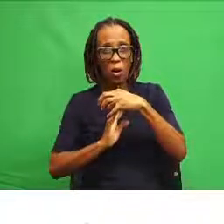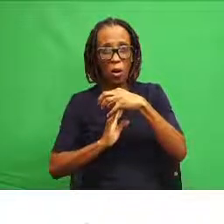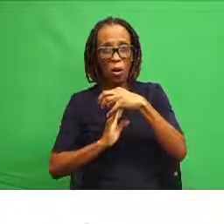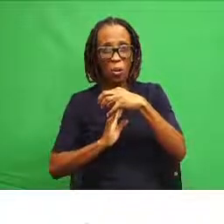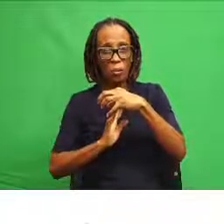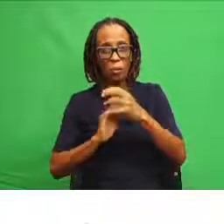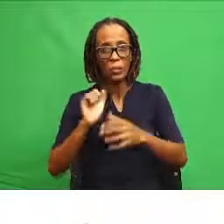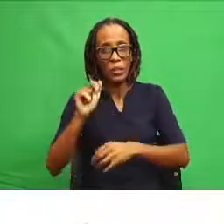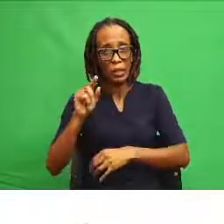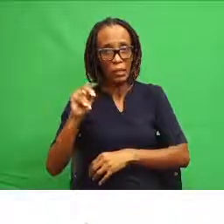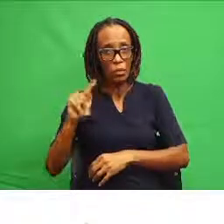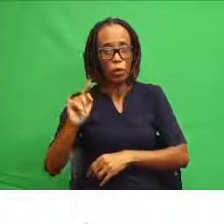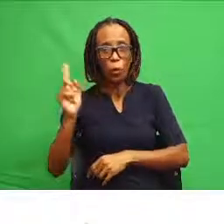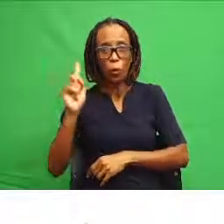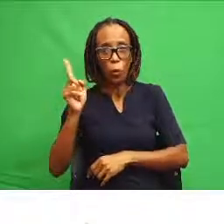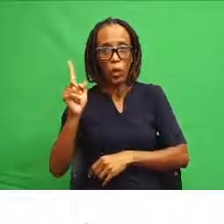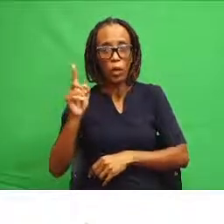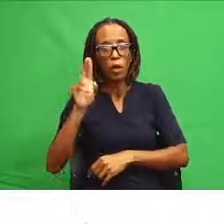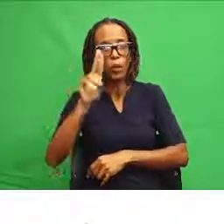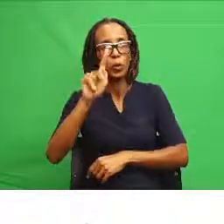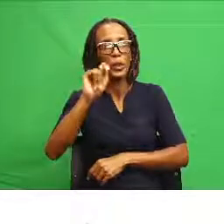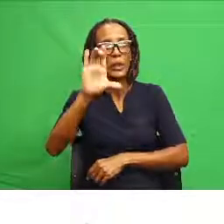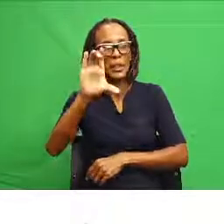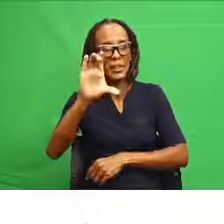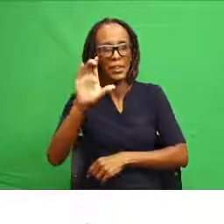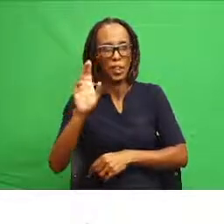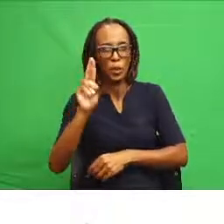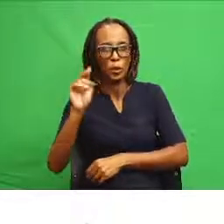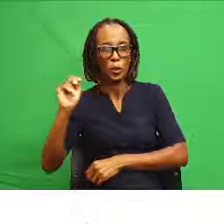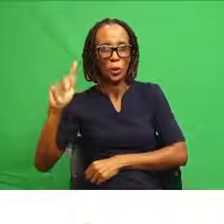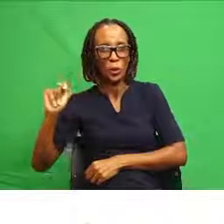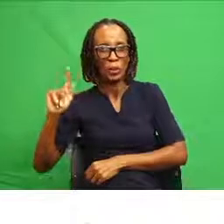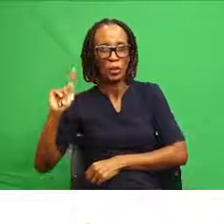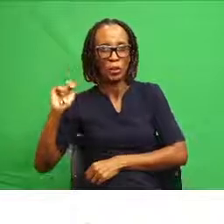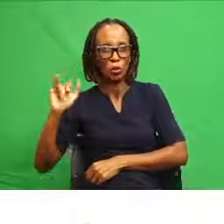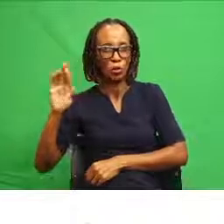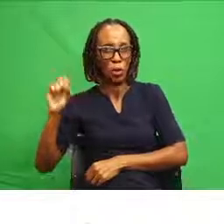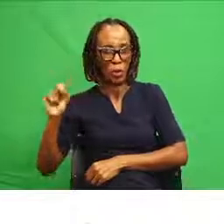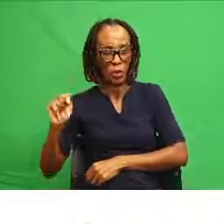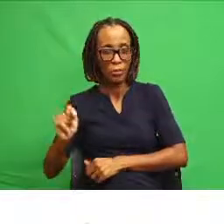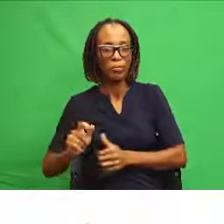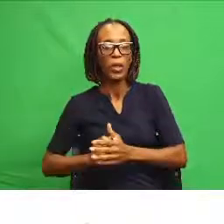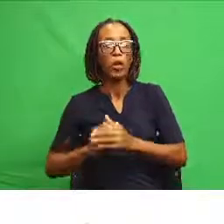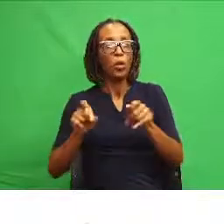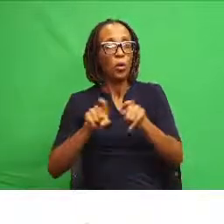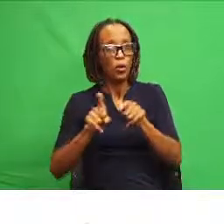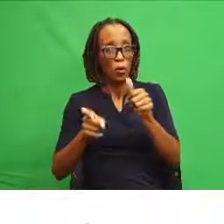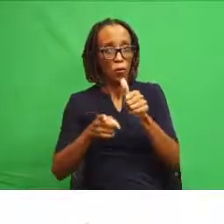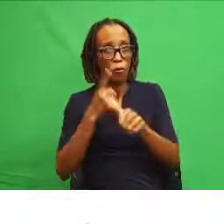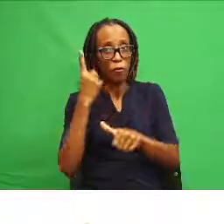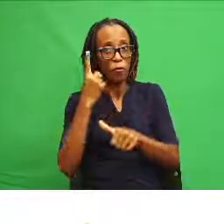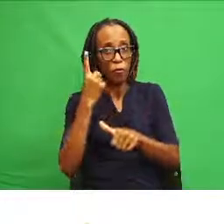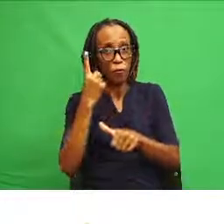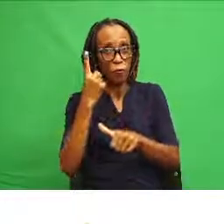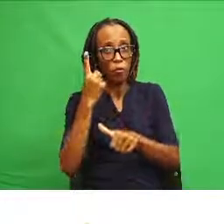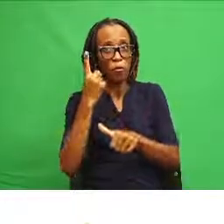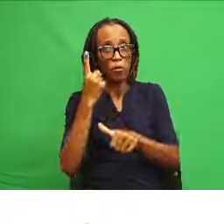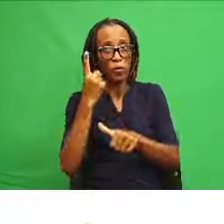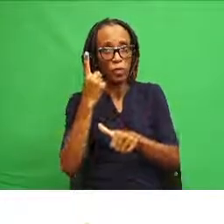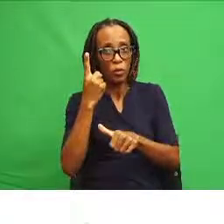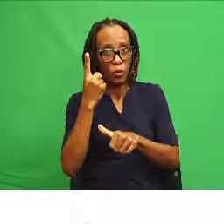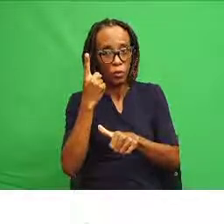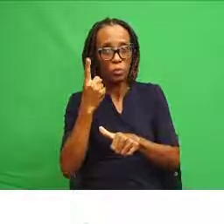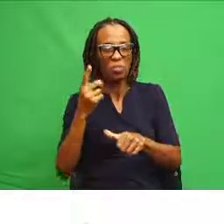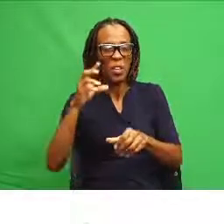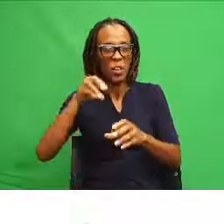Trust Corporation for 12 years. He was the first full-time executive director of Trinidad and Tobago Youth for